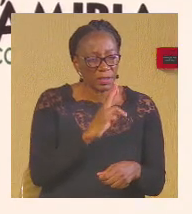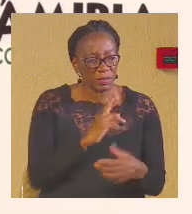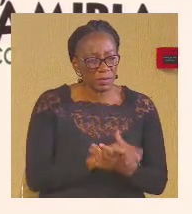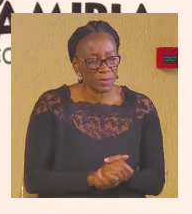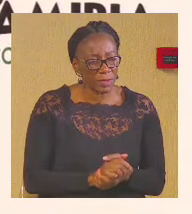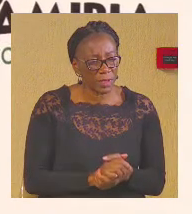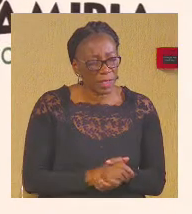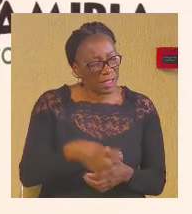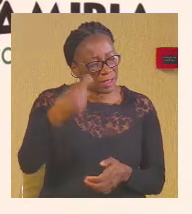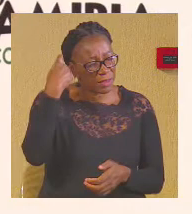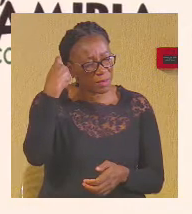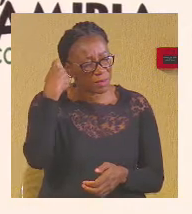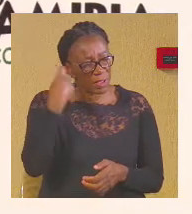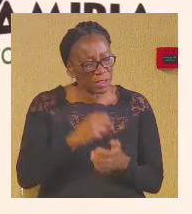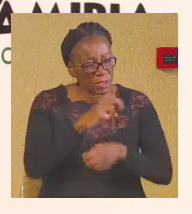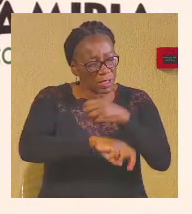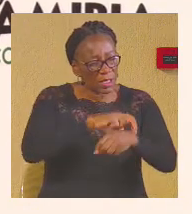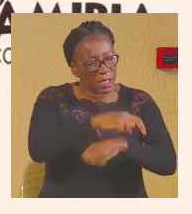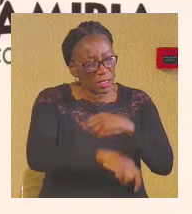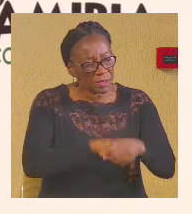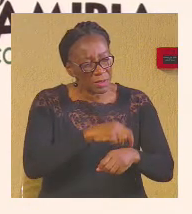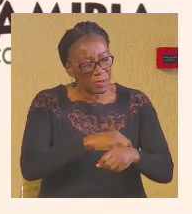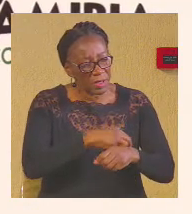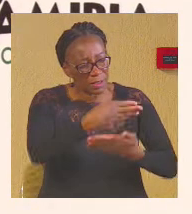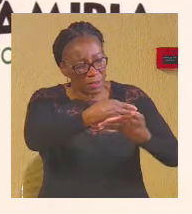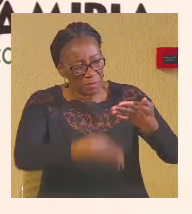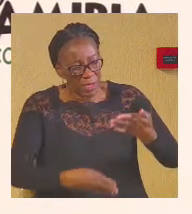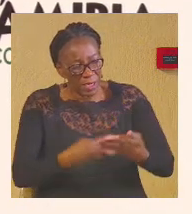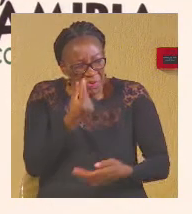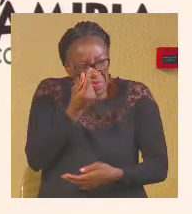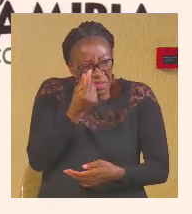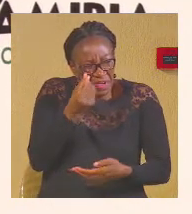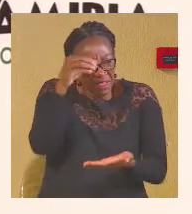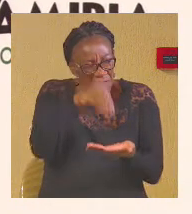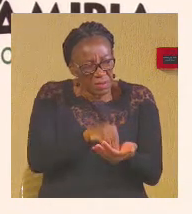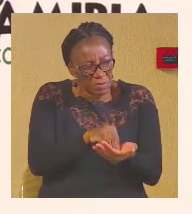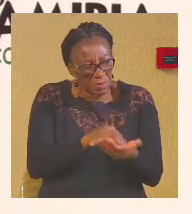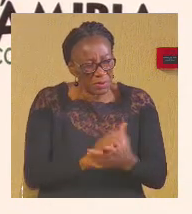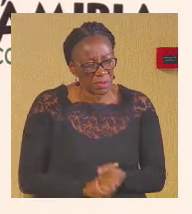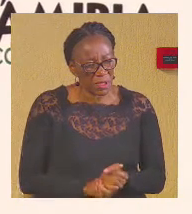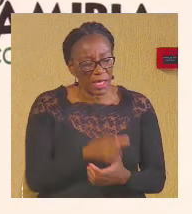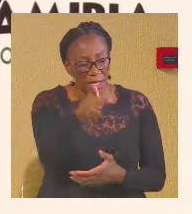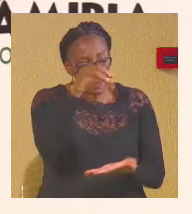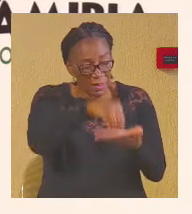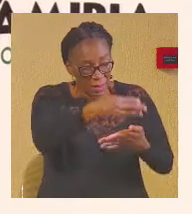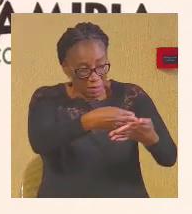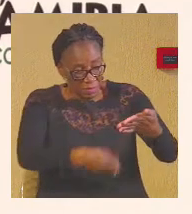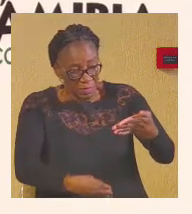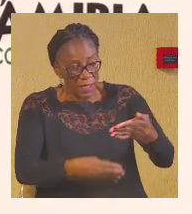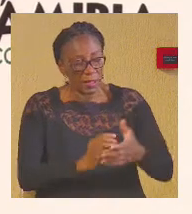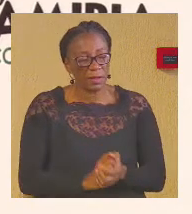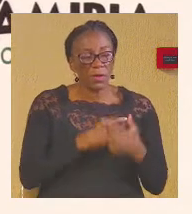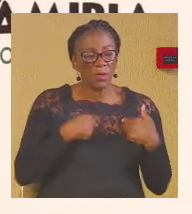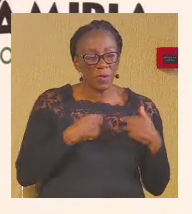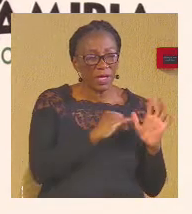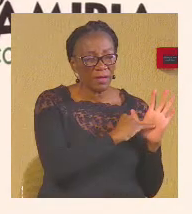ministry has prepared a costed plan for COVID. And in that costed plan, we have indicated that